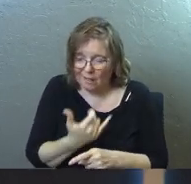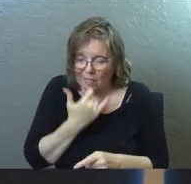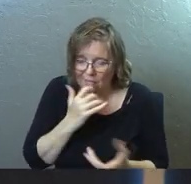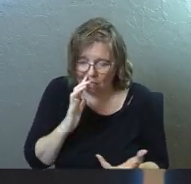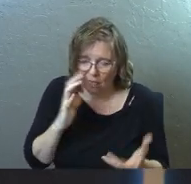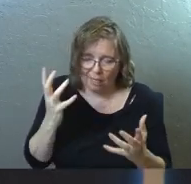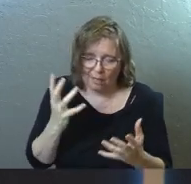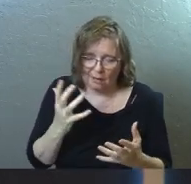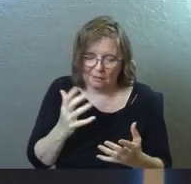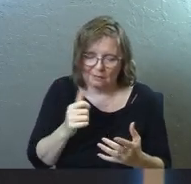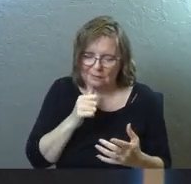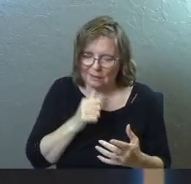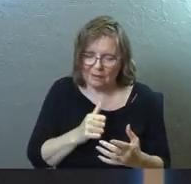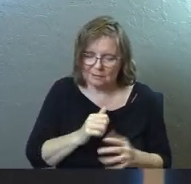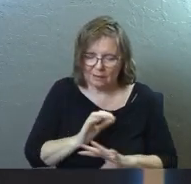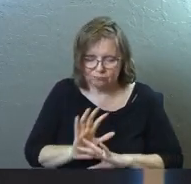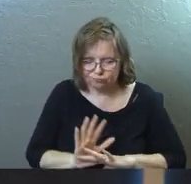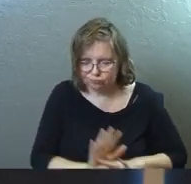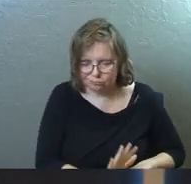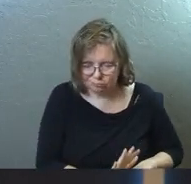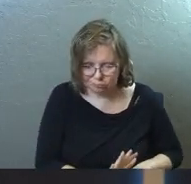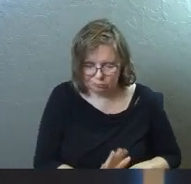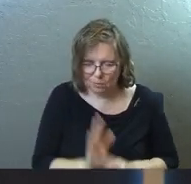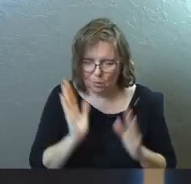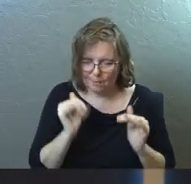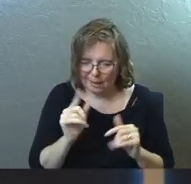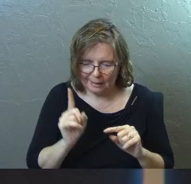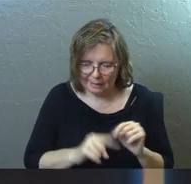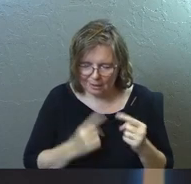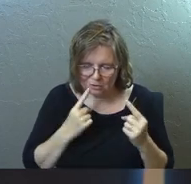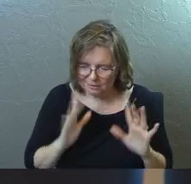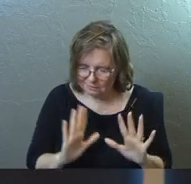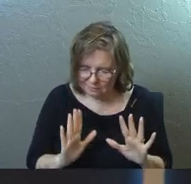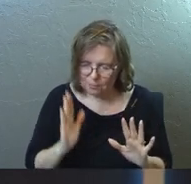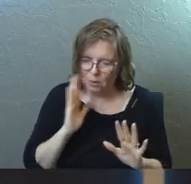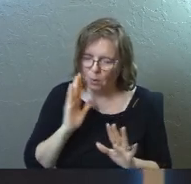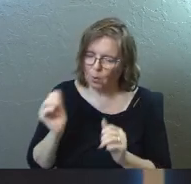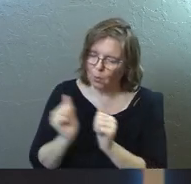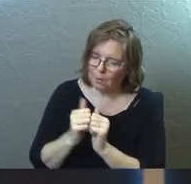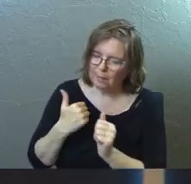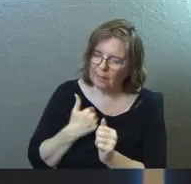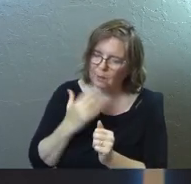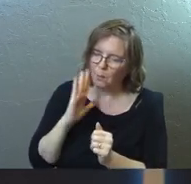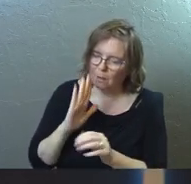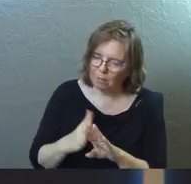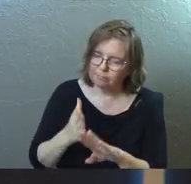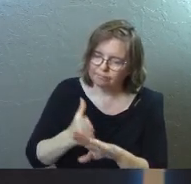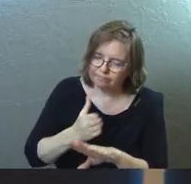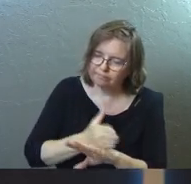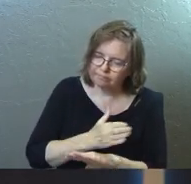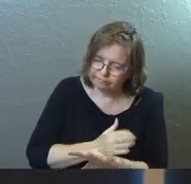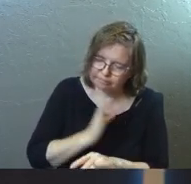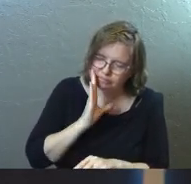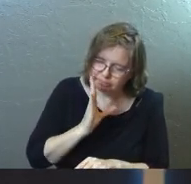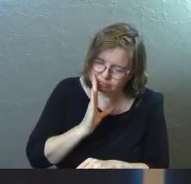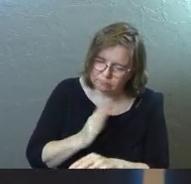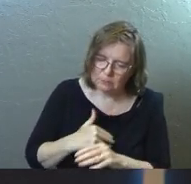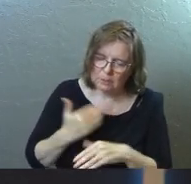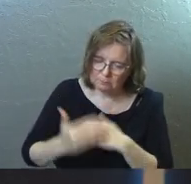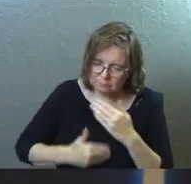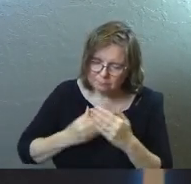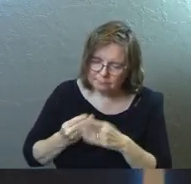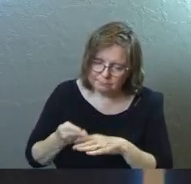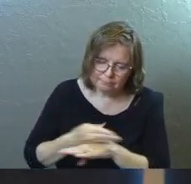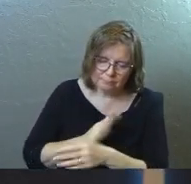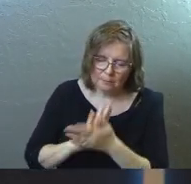let us not just be tired of it or push it to the side or expect that we can't achieve it, God, but to know that you are with us, and if we give you a chance, you will grow it. You will grow it, and it will